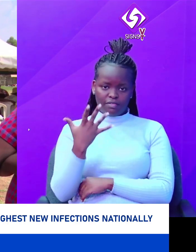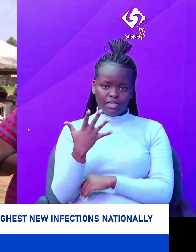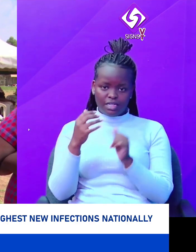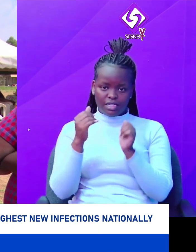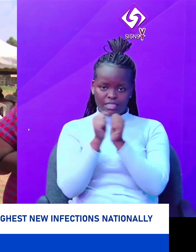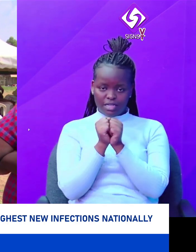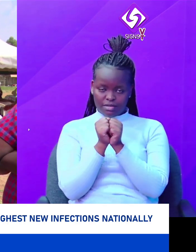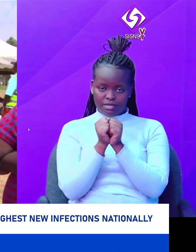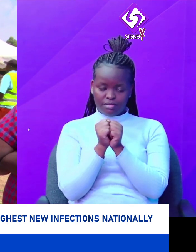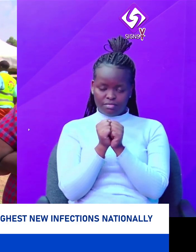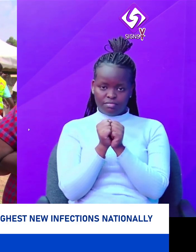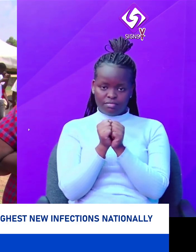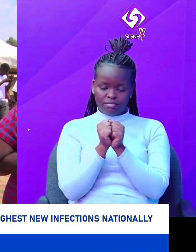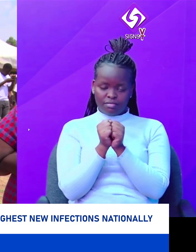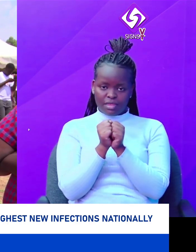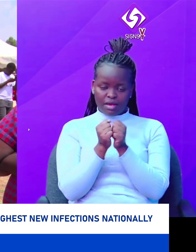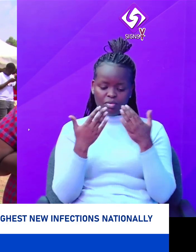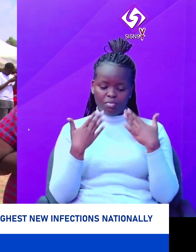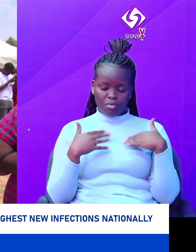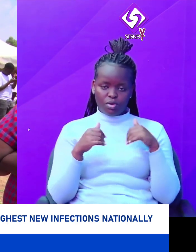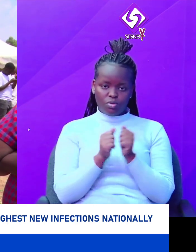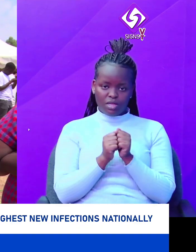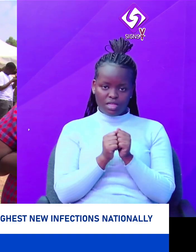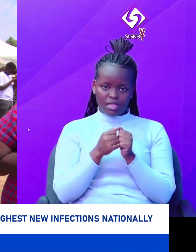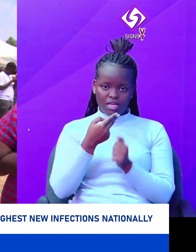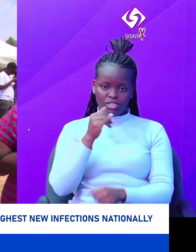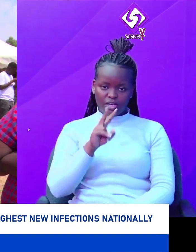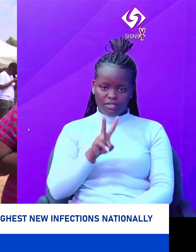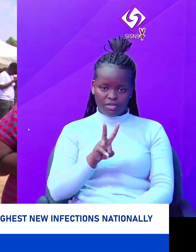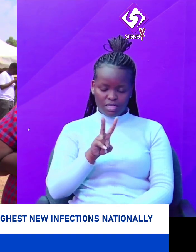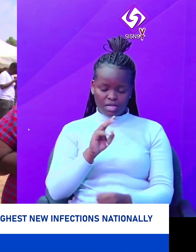99,510 estimated people living with HIV. Out of